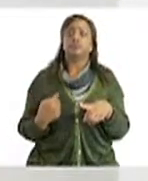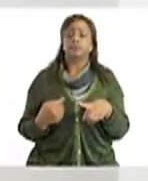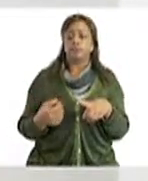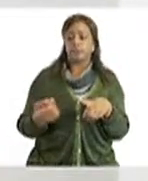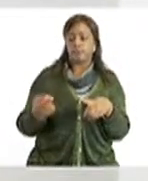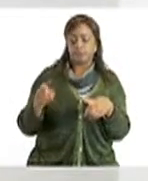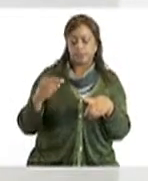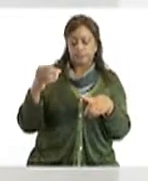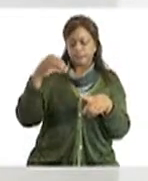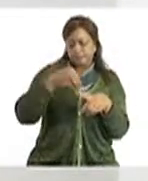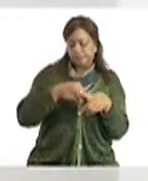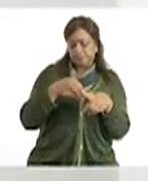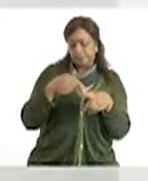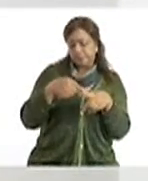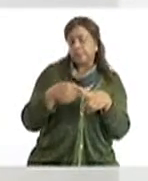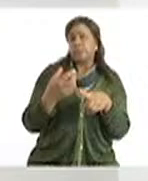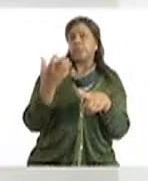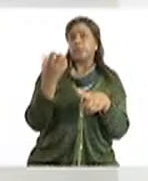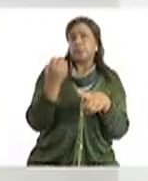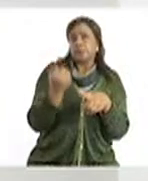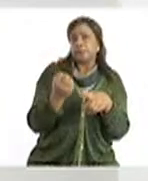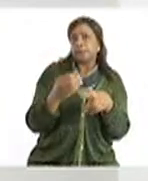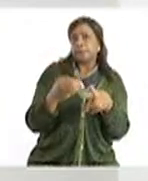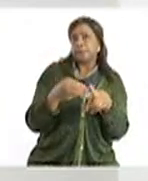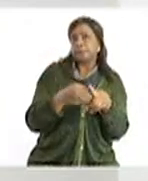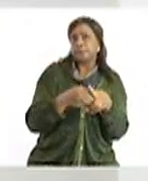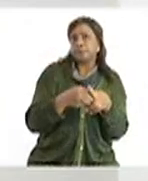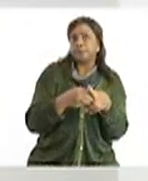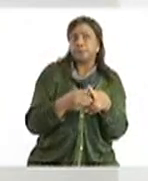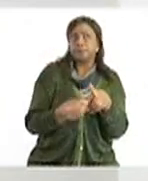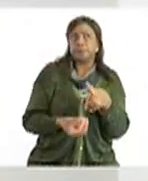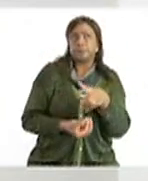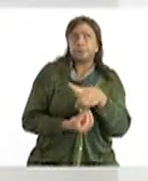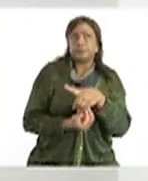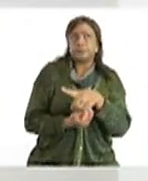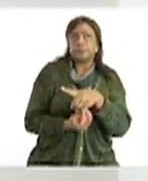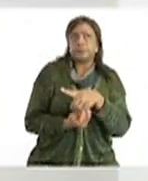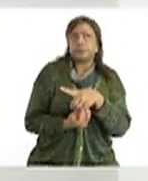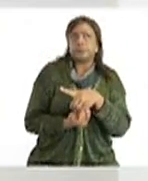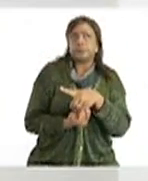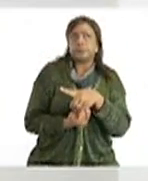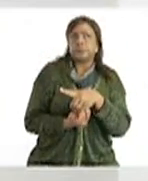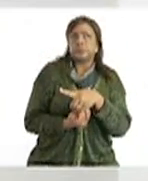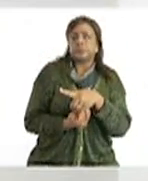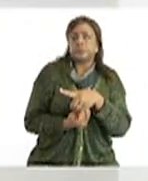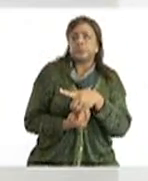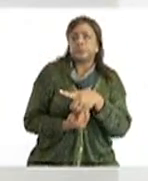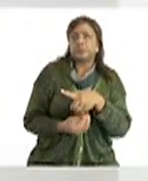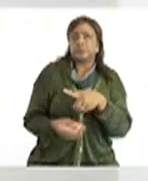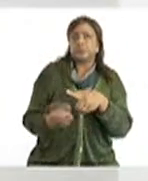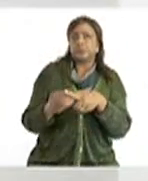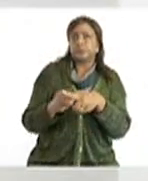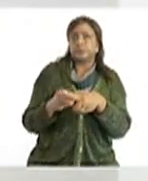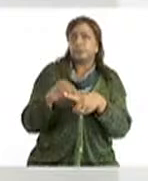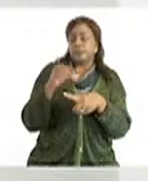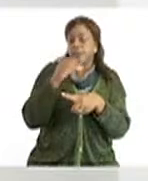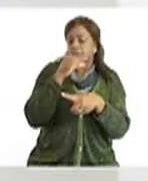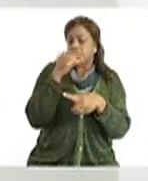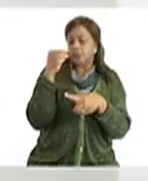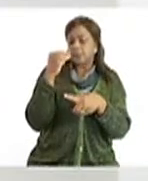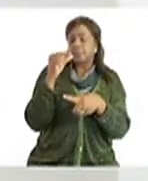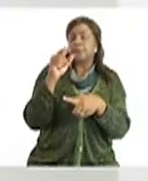the scrotum, we have a structure known as the